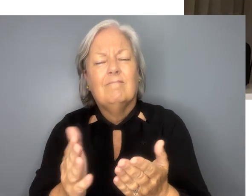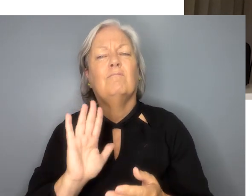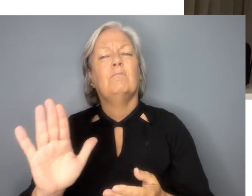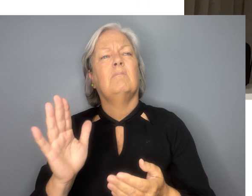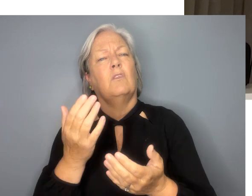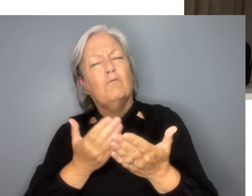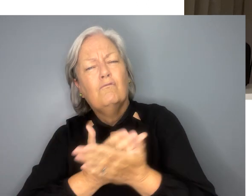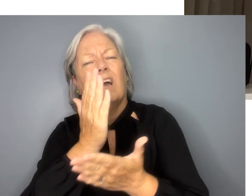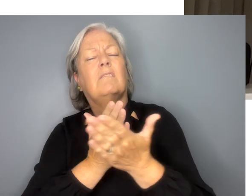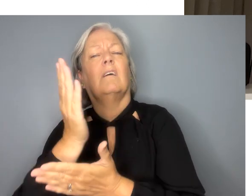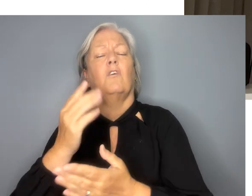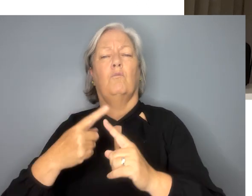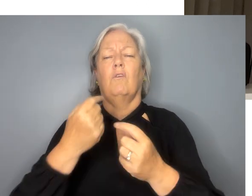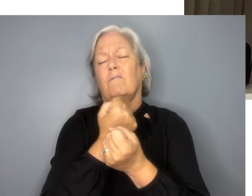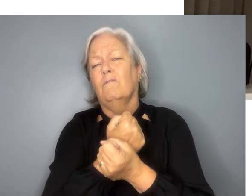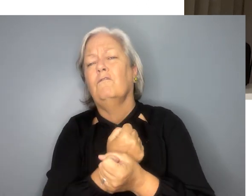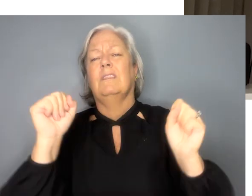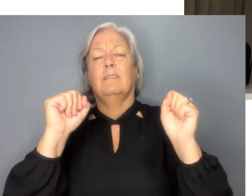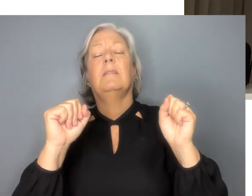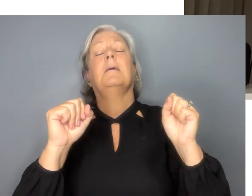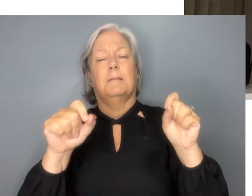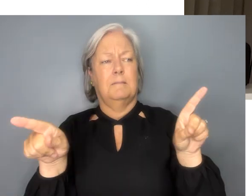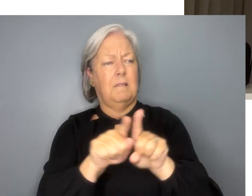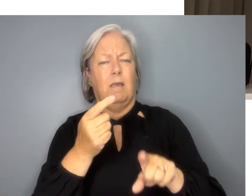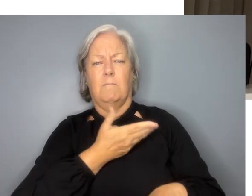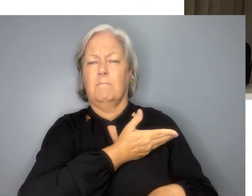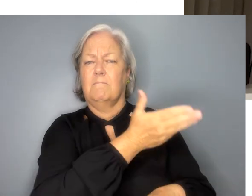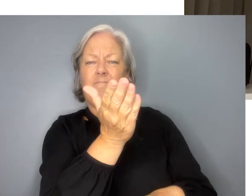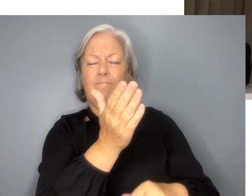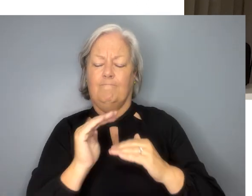and fundamental freedoms on an equal basis with others.